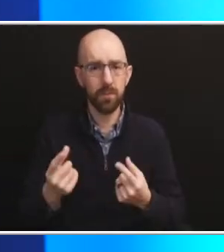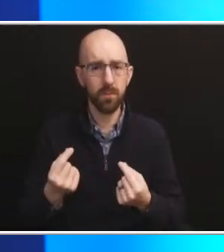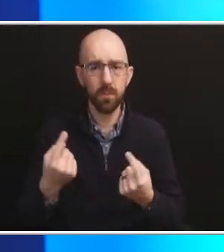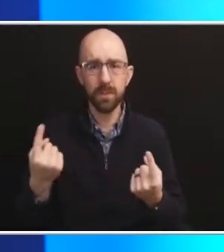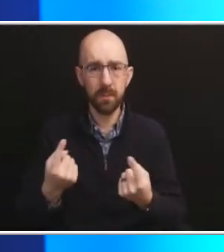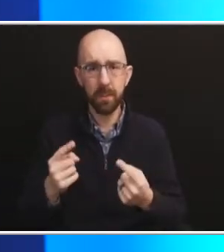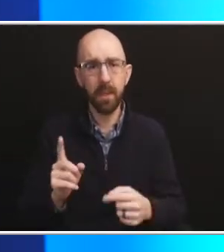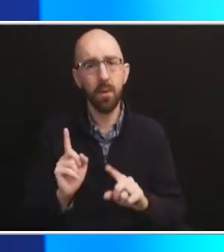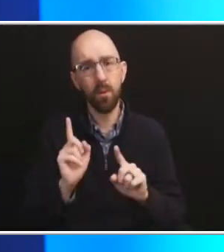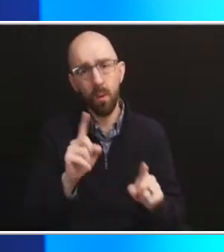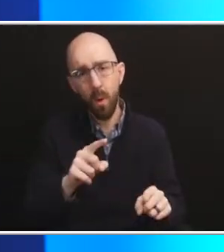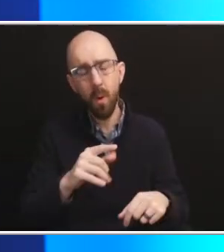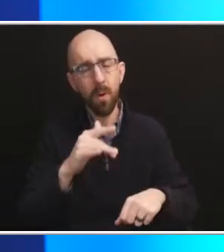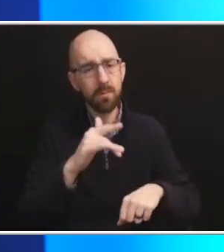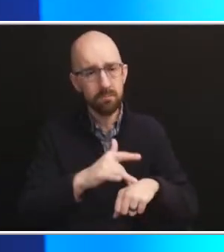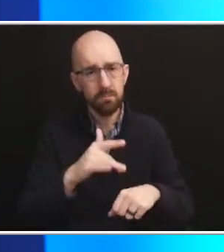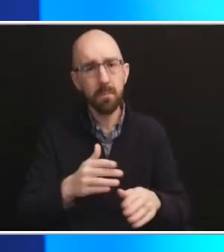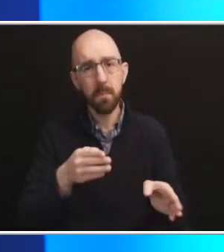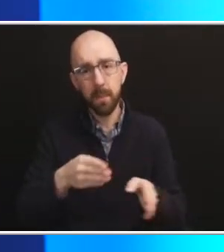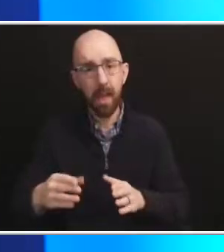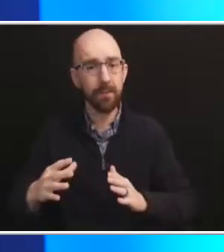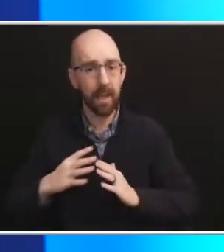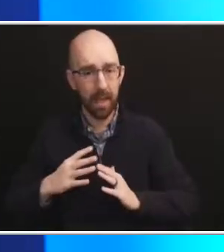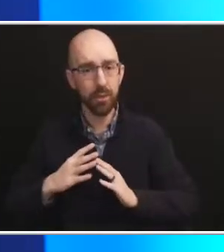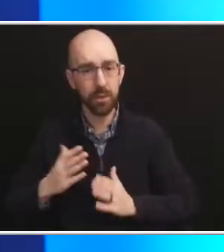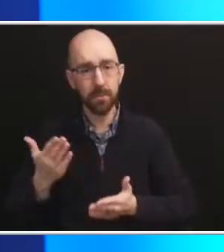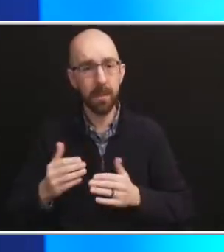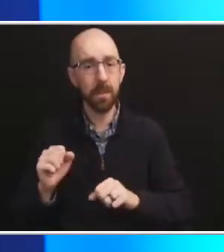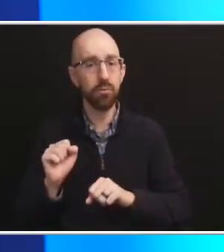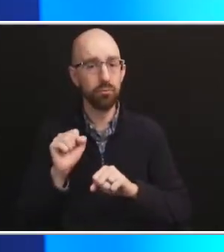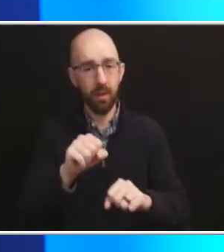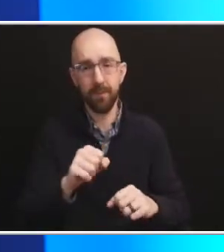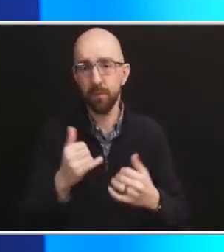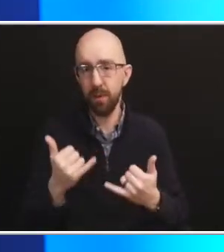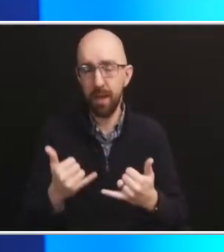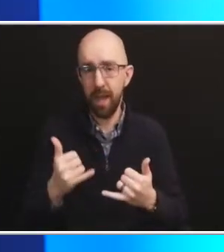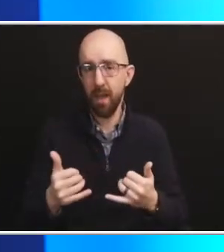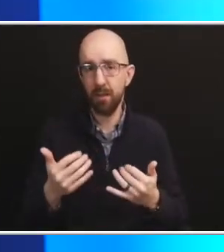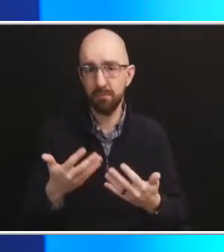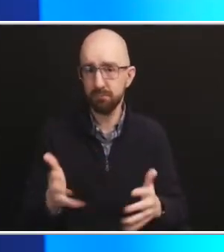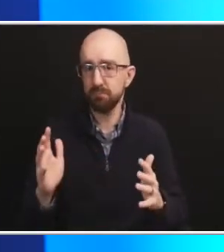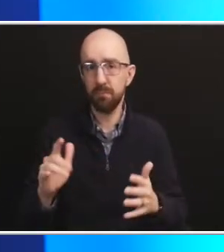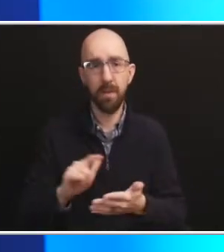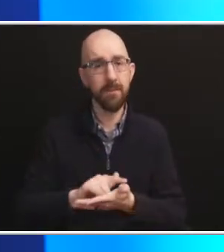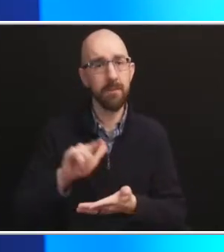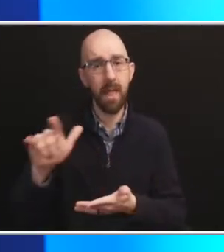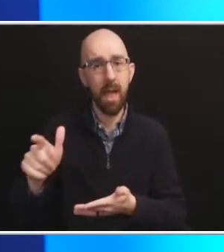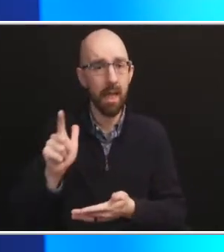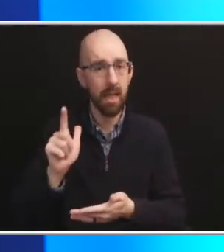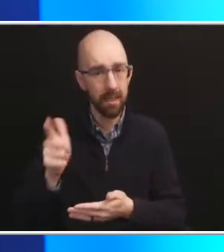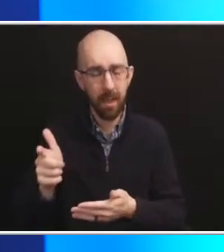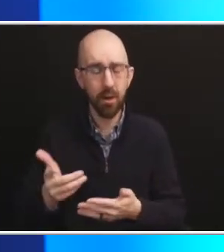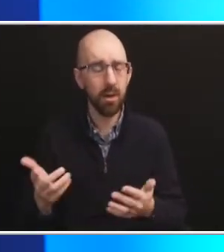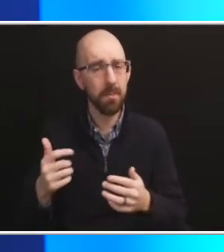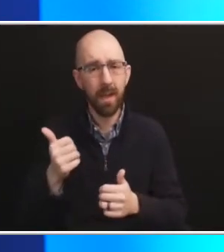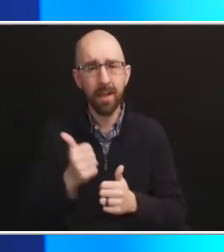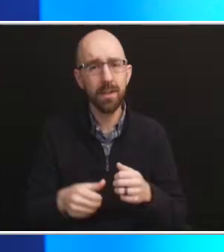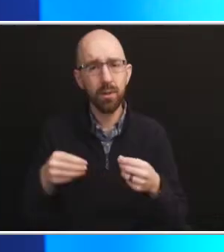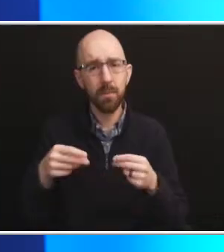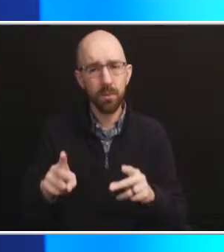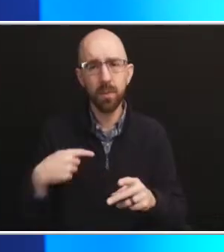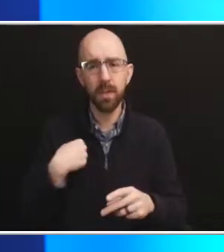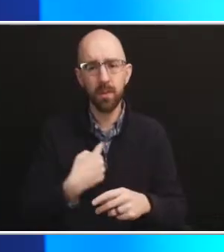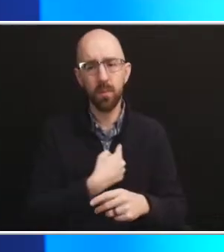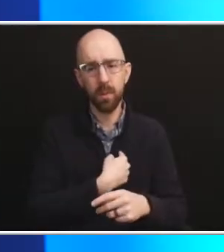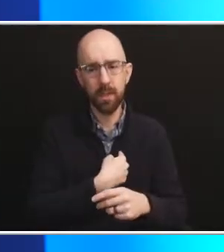we're planning vacations. They might be driving right now, maybe flying later, but every opportunity that we